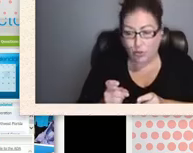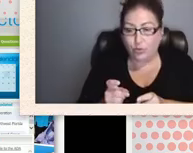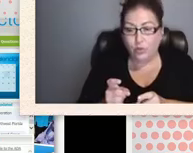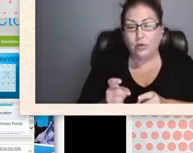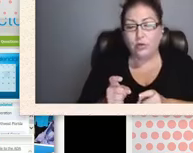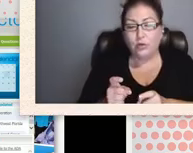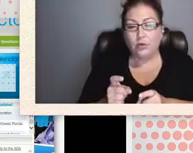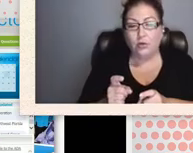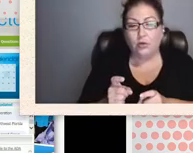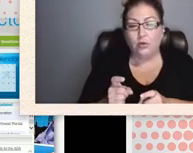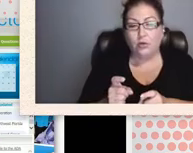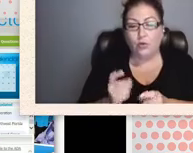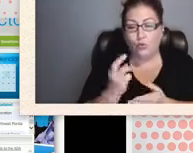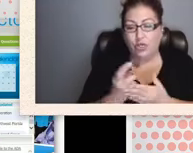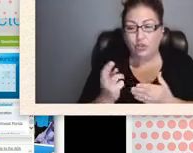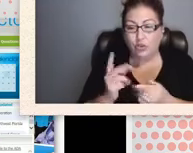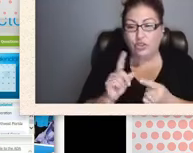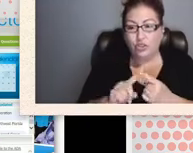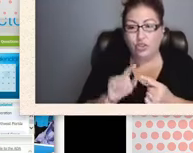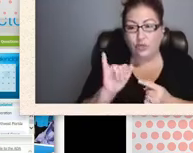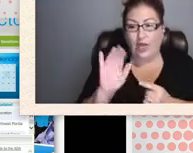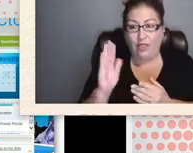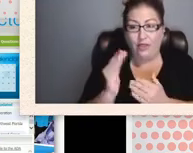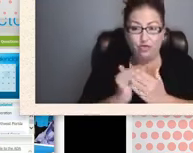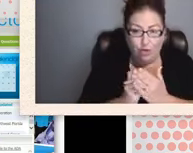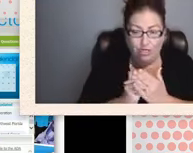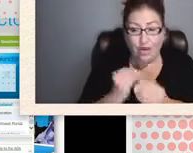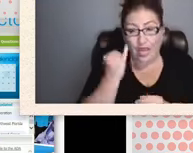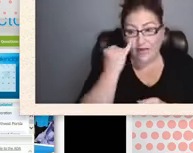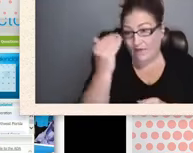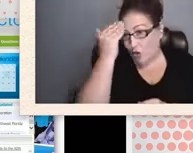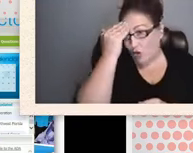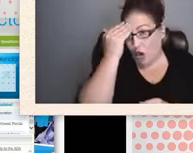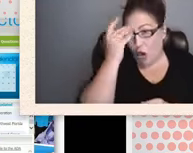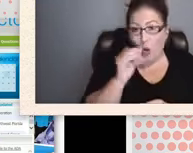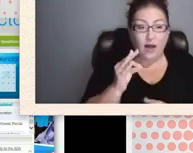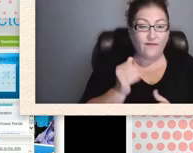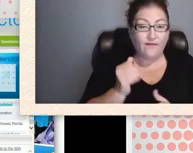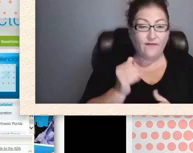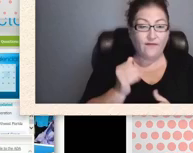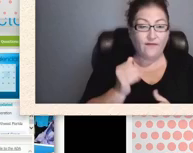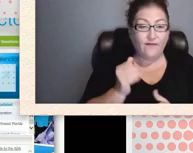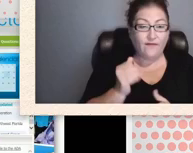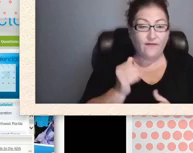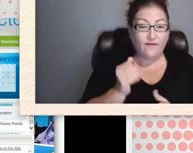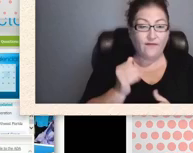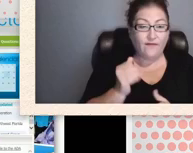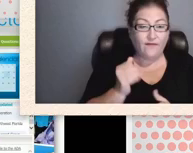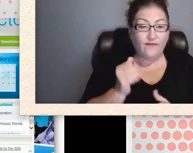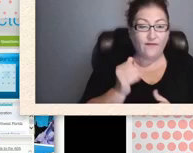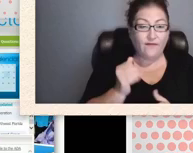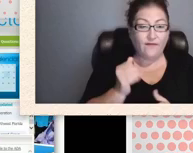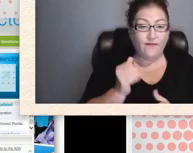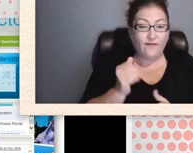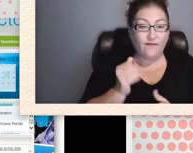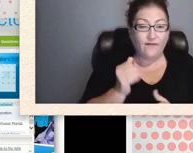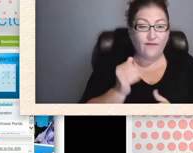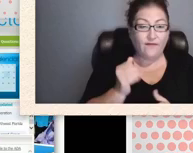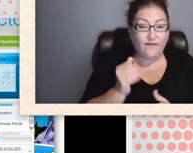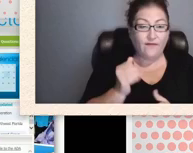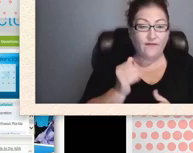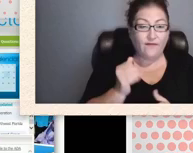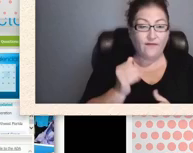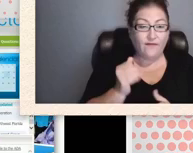contribute resources to the directory. So if you know of a helpful organization in your community and notice it's not on our